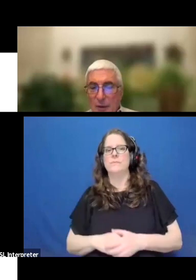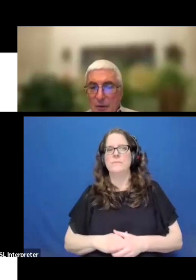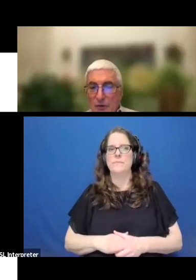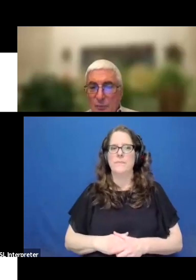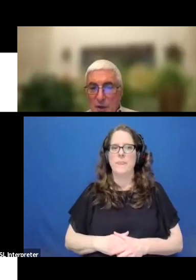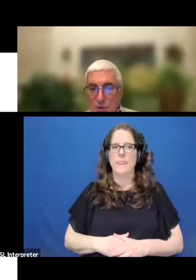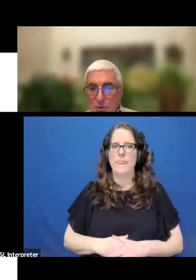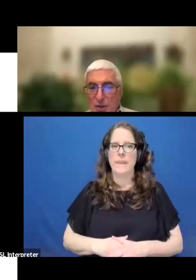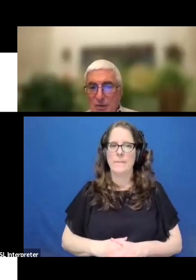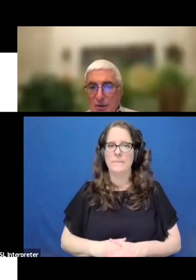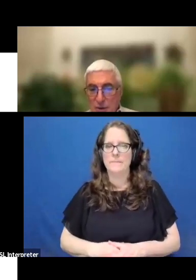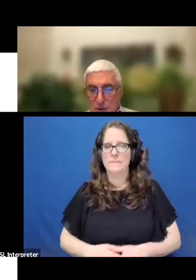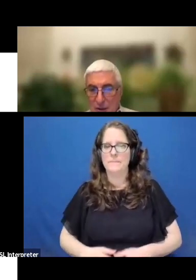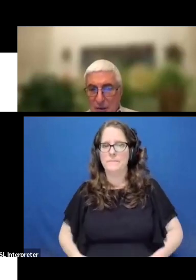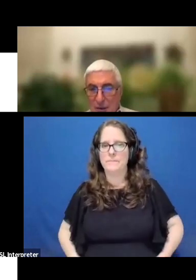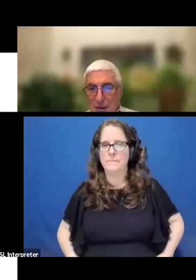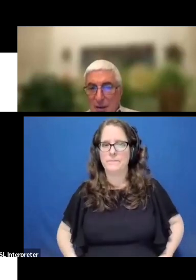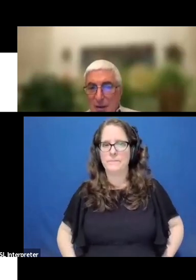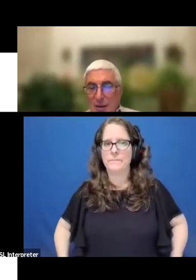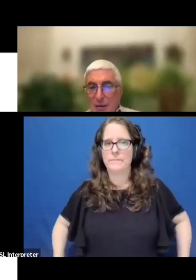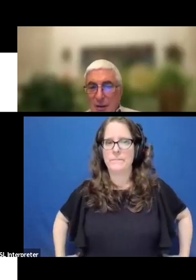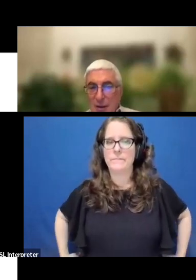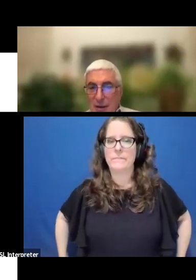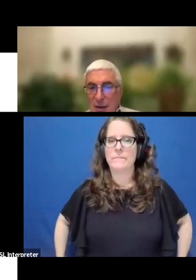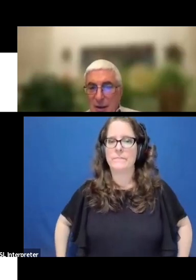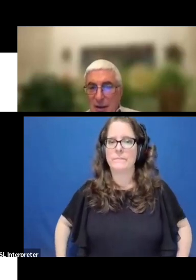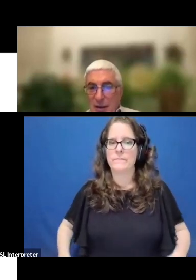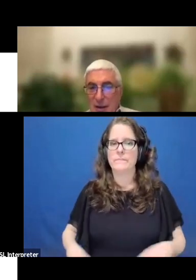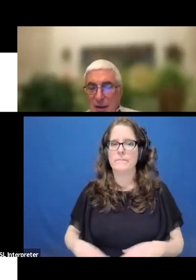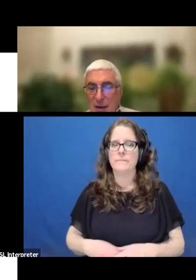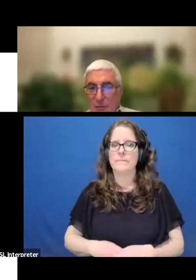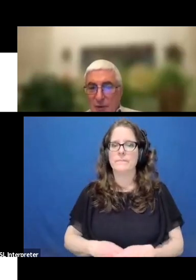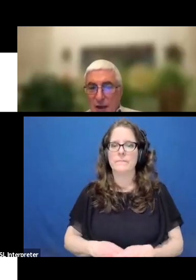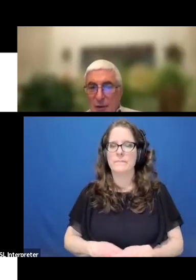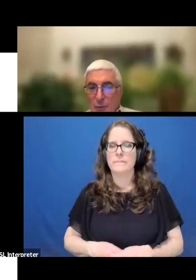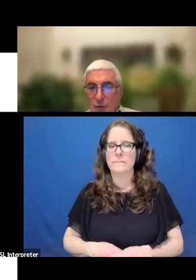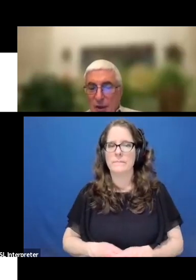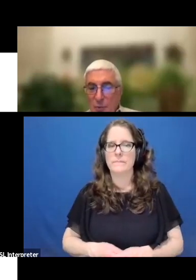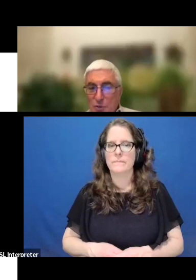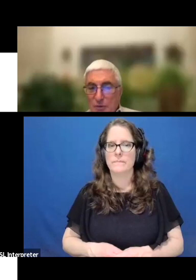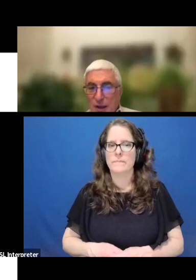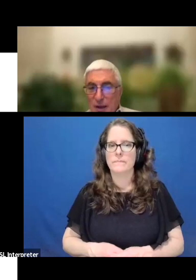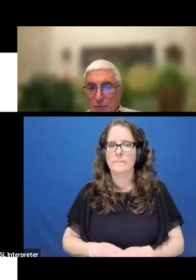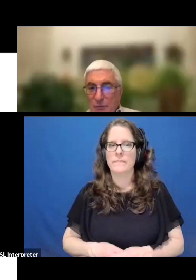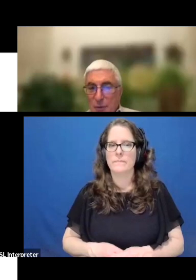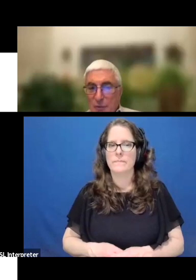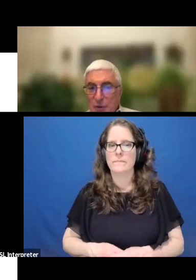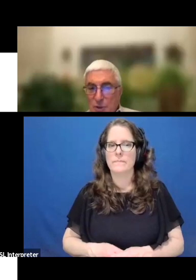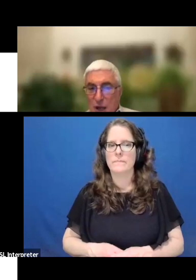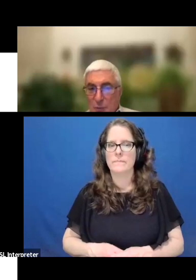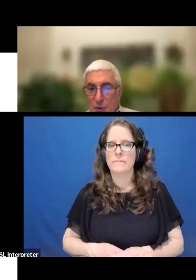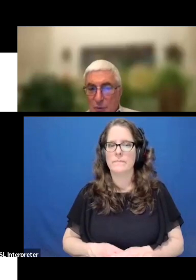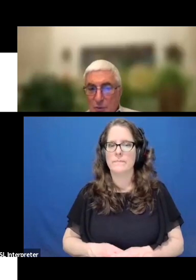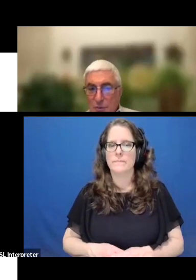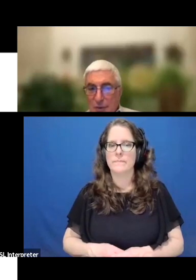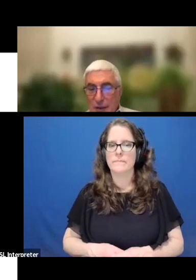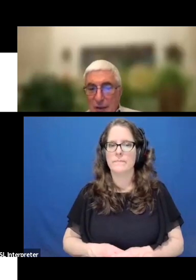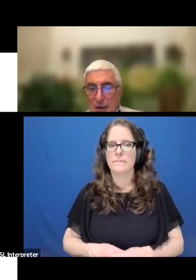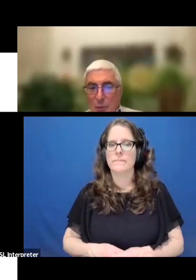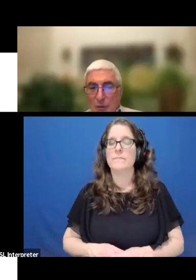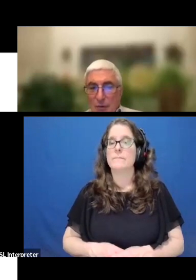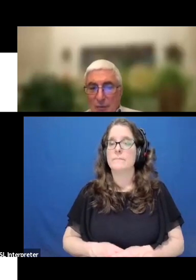month special condition, the value of the help she's getting from the job